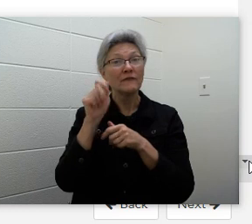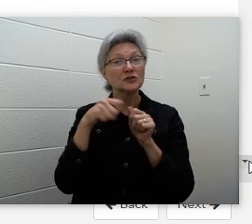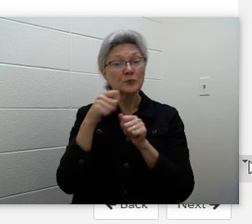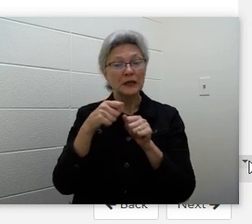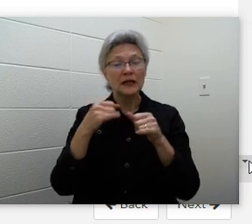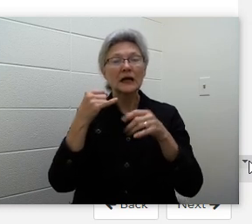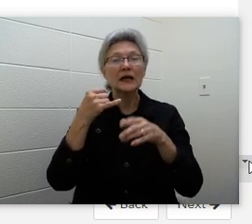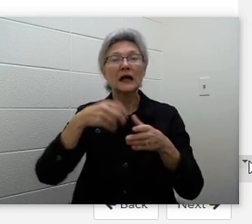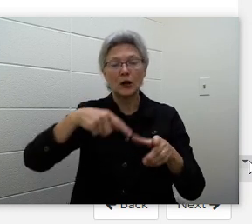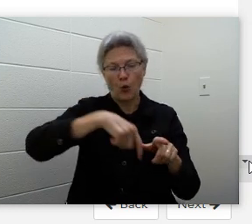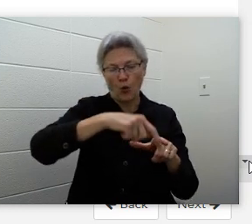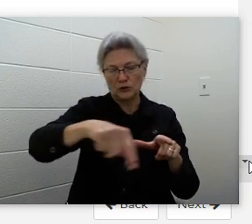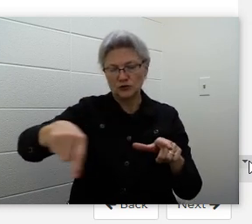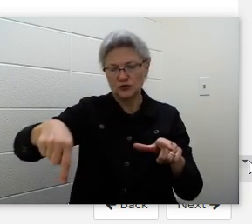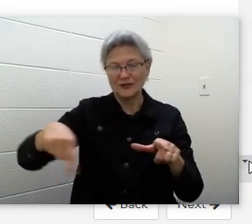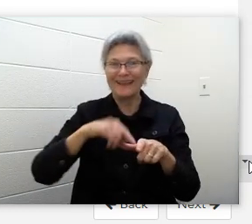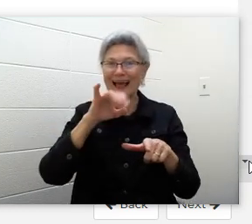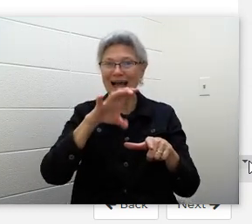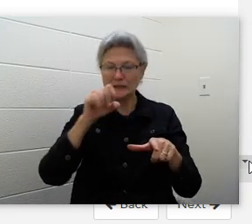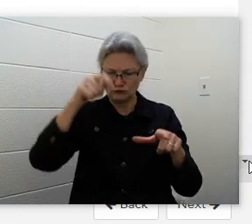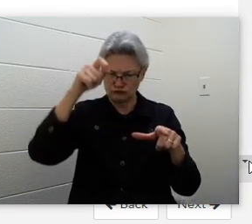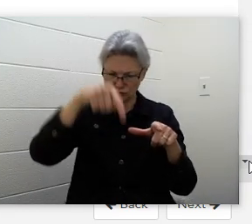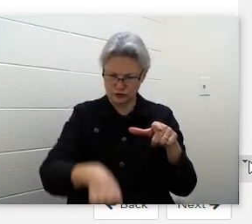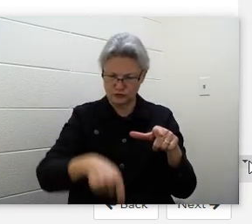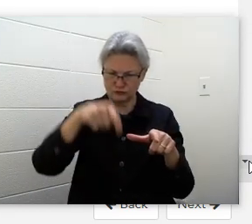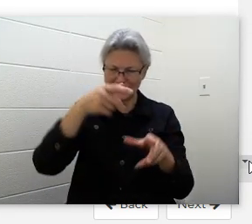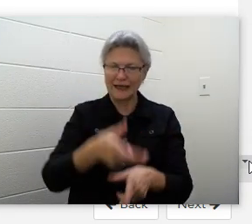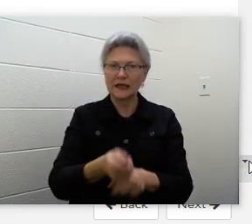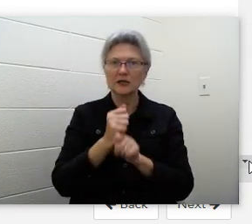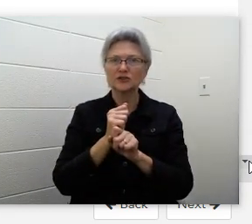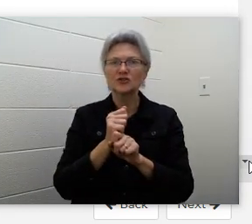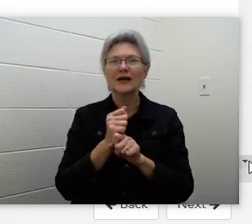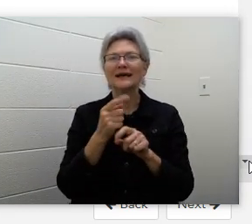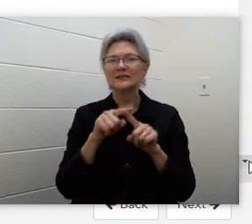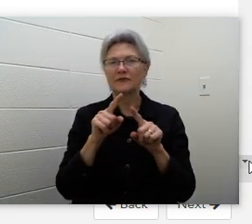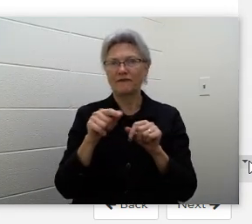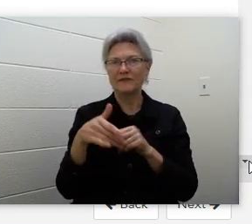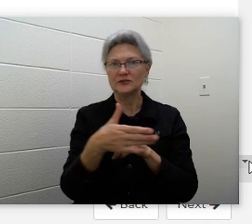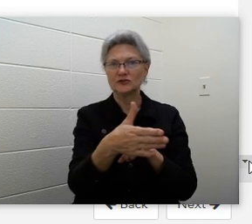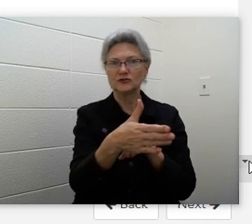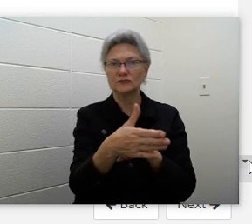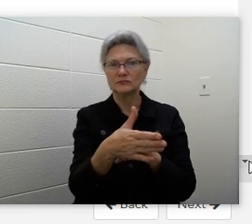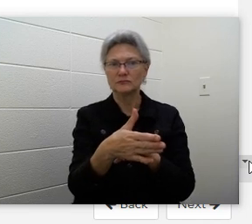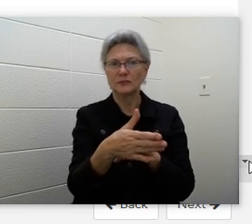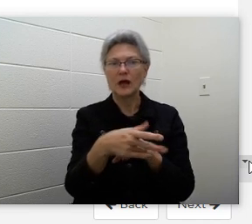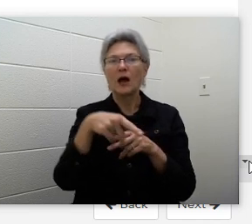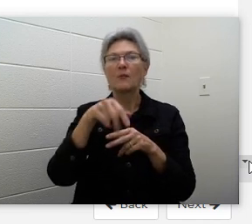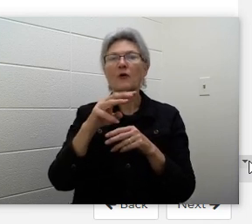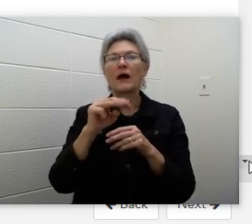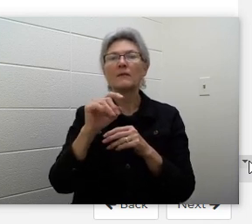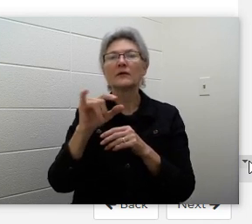drop a line, and wait to catch trout or perch. Primary source.